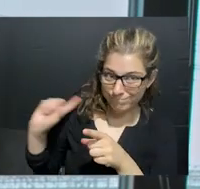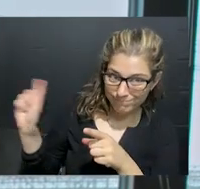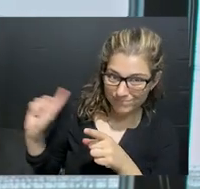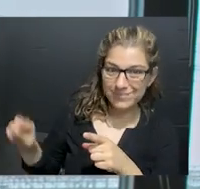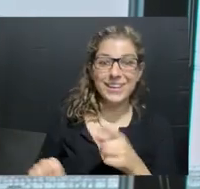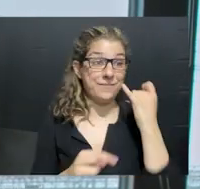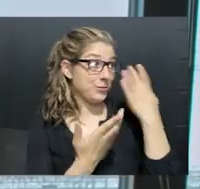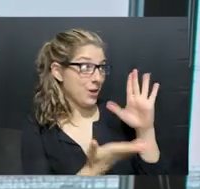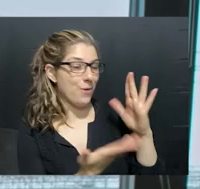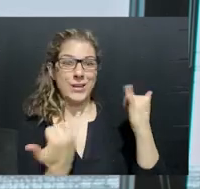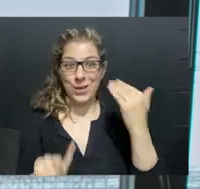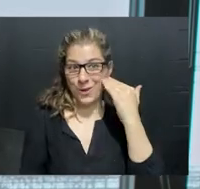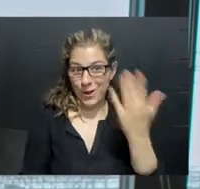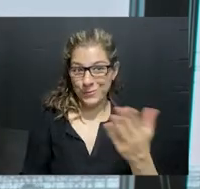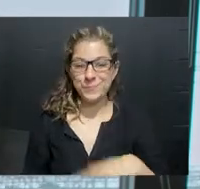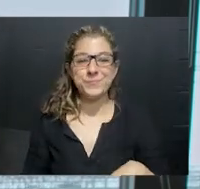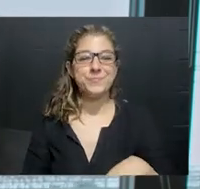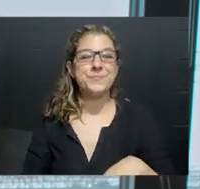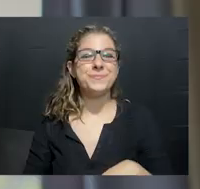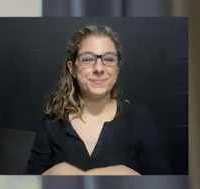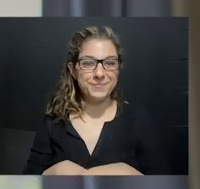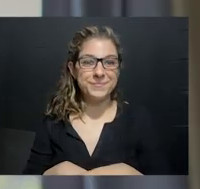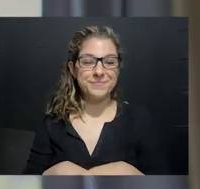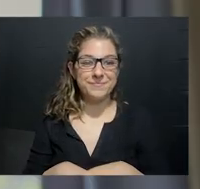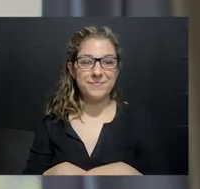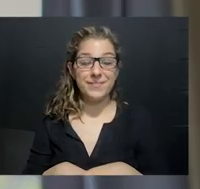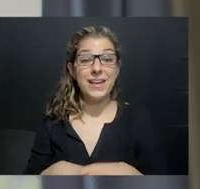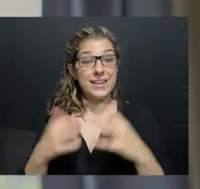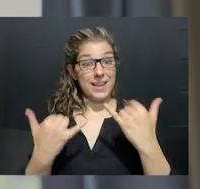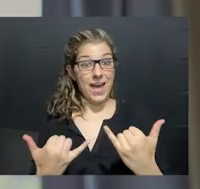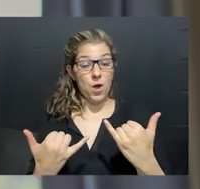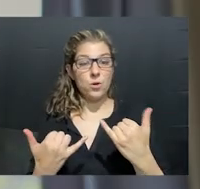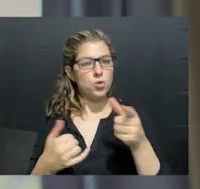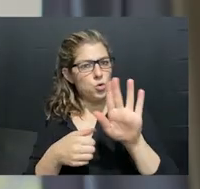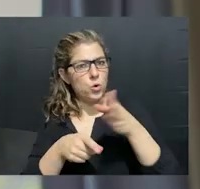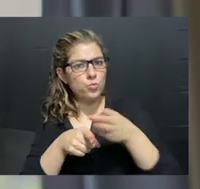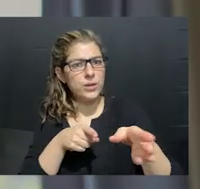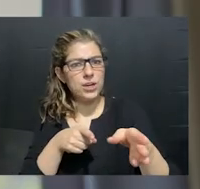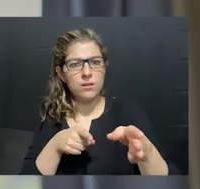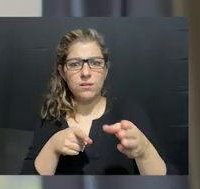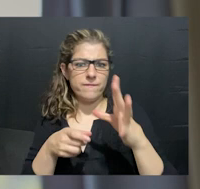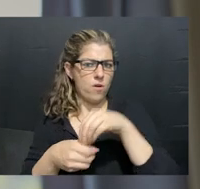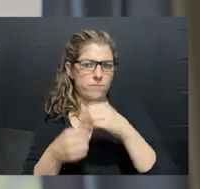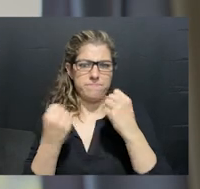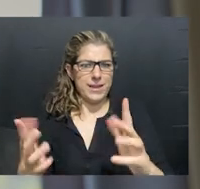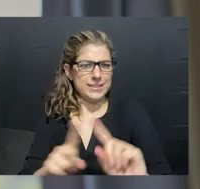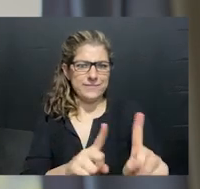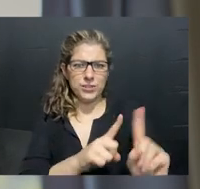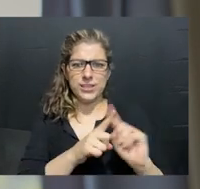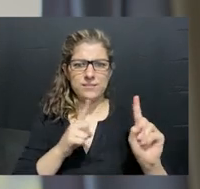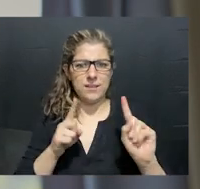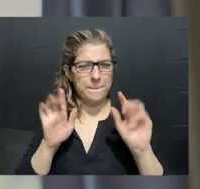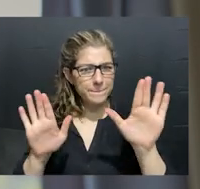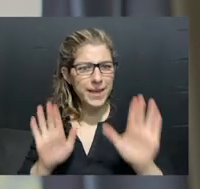know, now you know. There you go. Now, your career has involved a lot of different